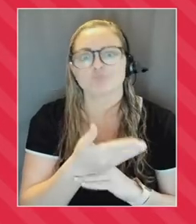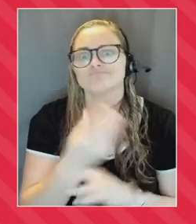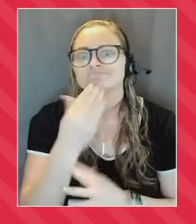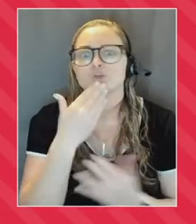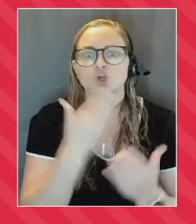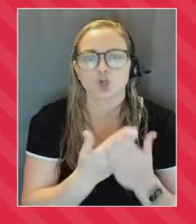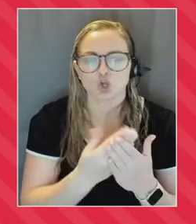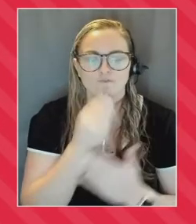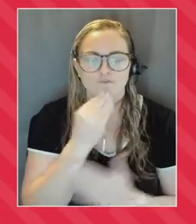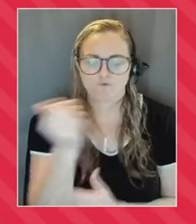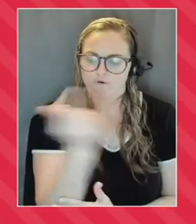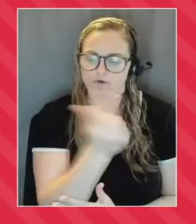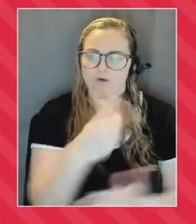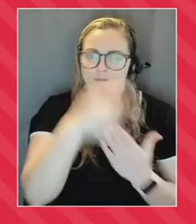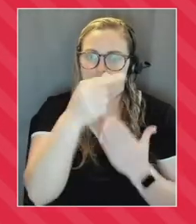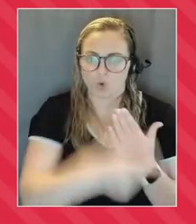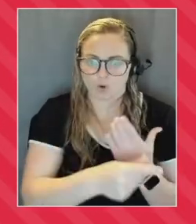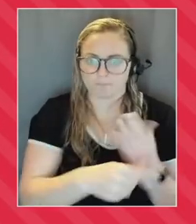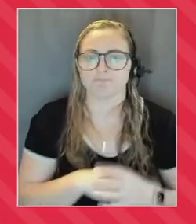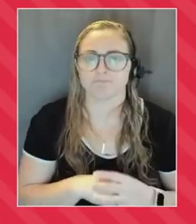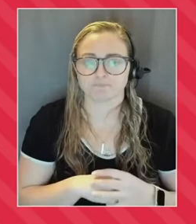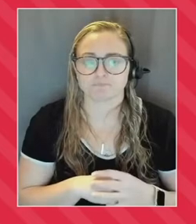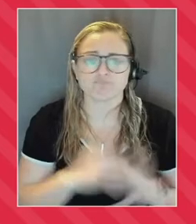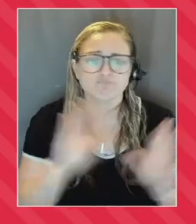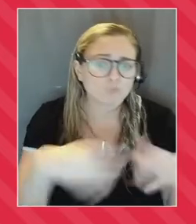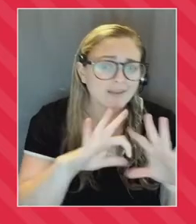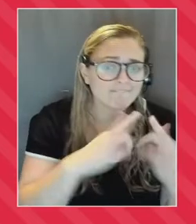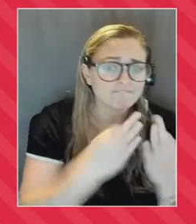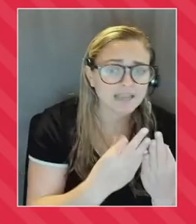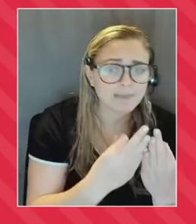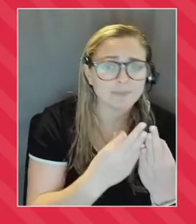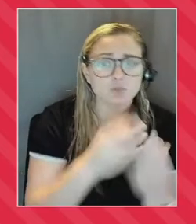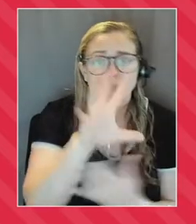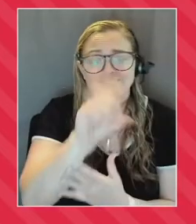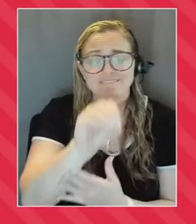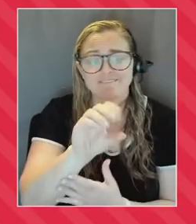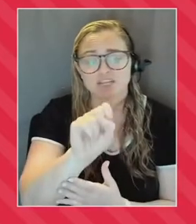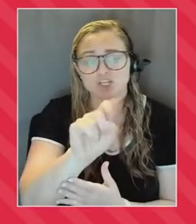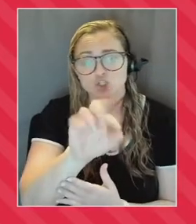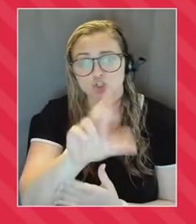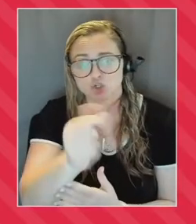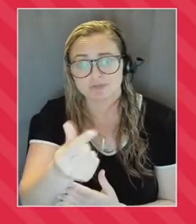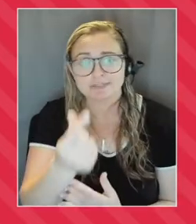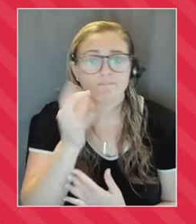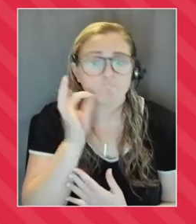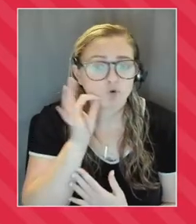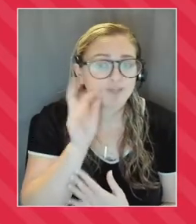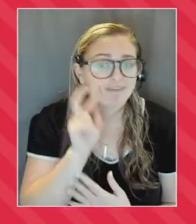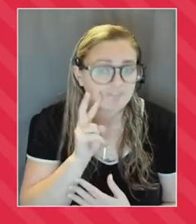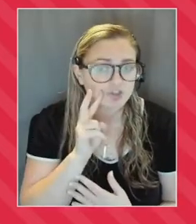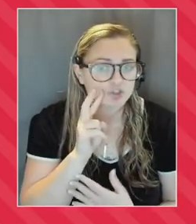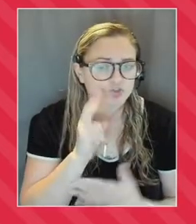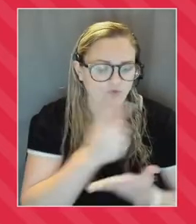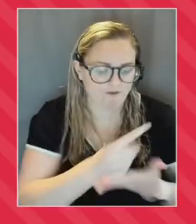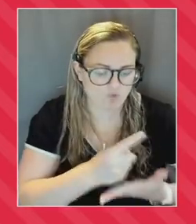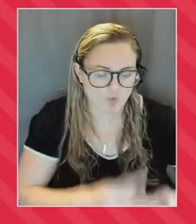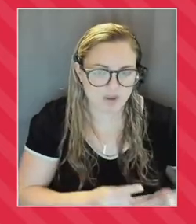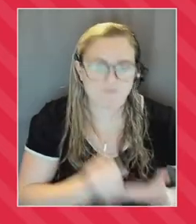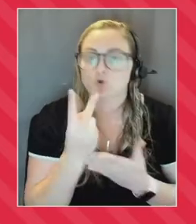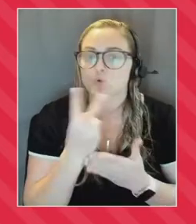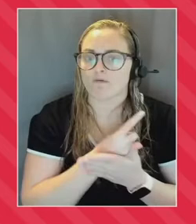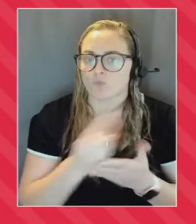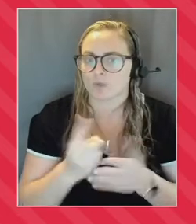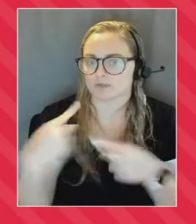All program, which provides families with 50 servings of fruits and vegetables weekly for 12 weeks. Launched